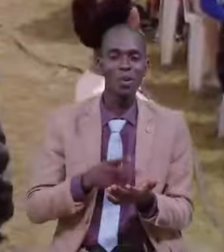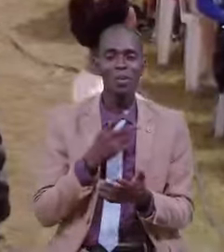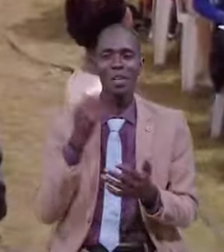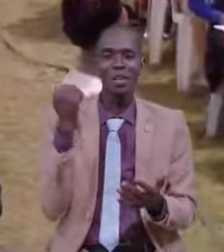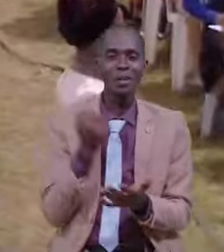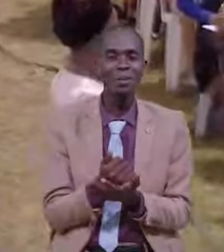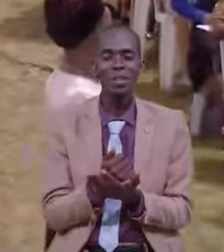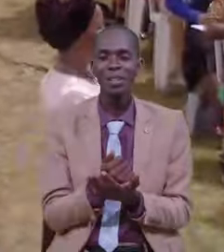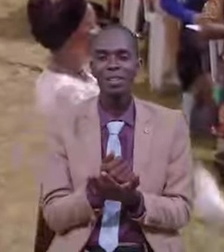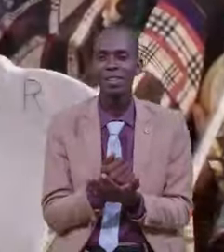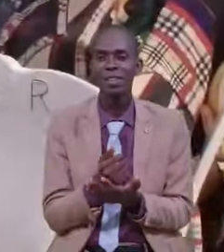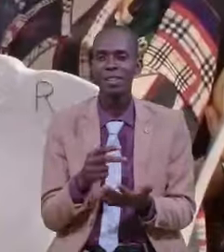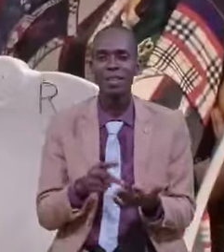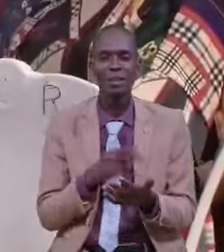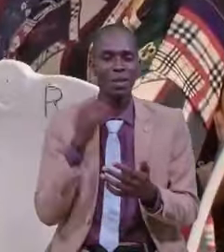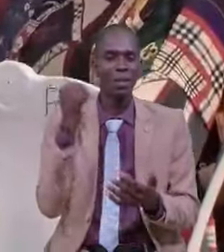Triple amen.